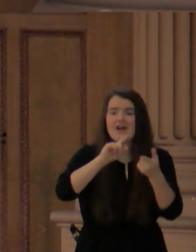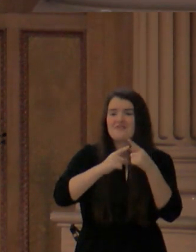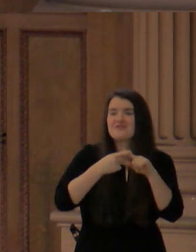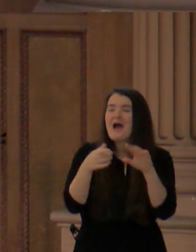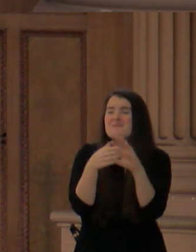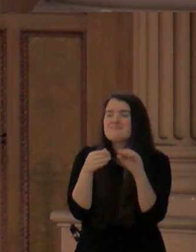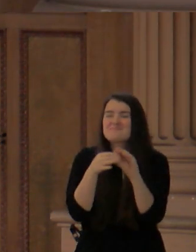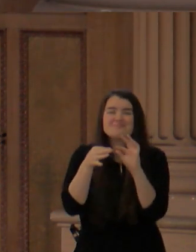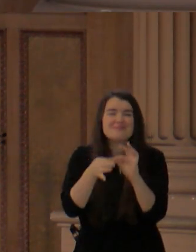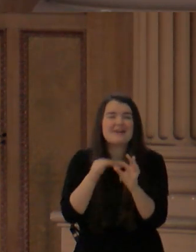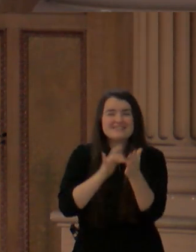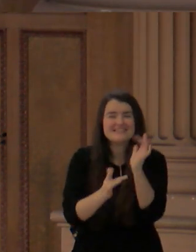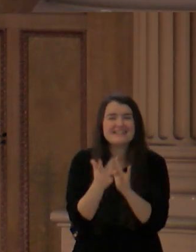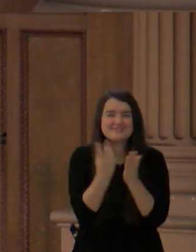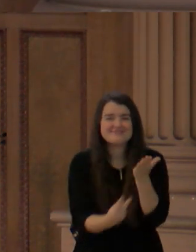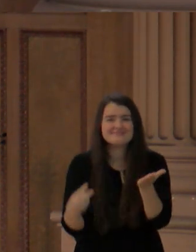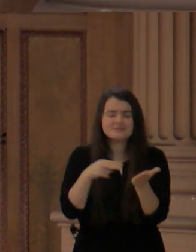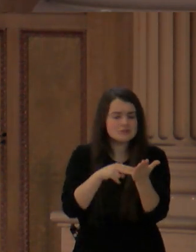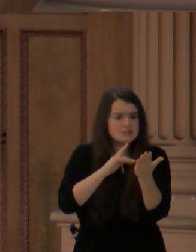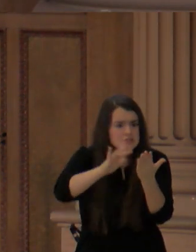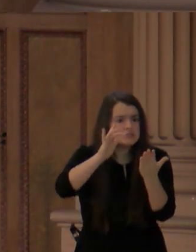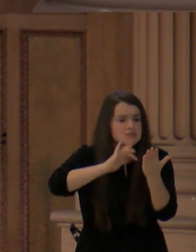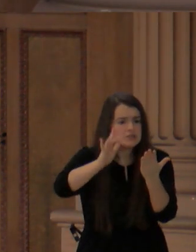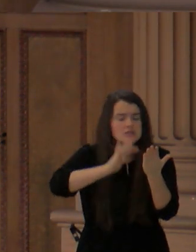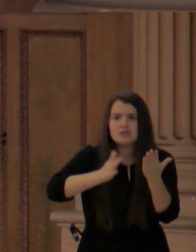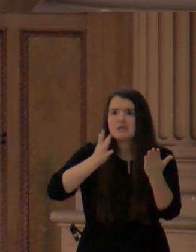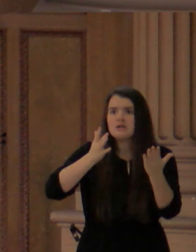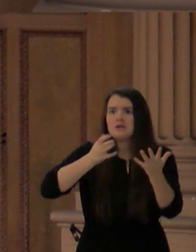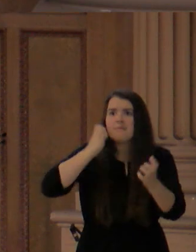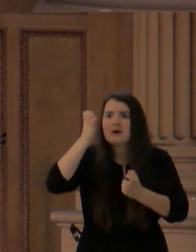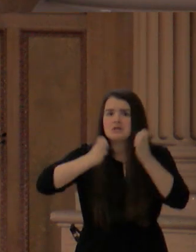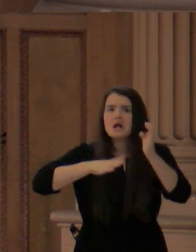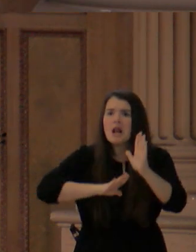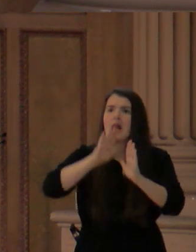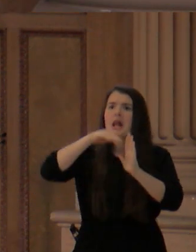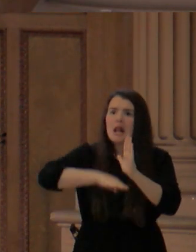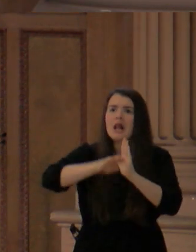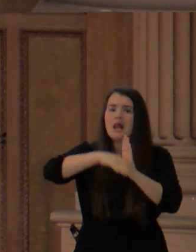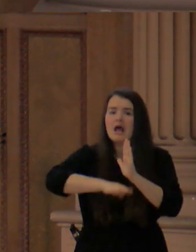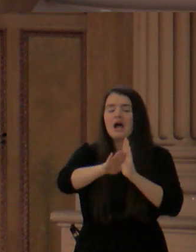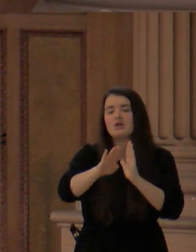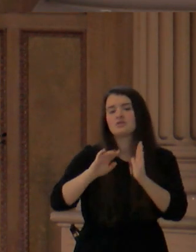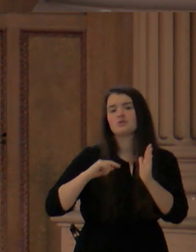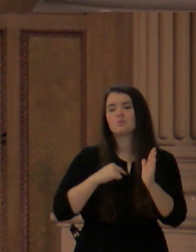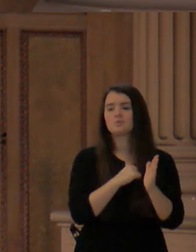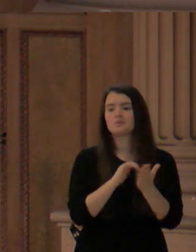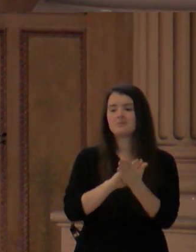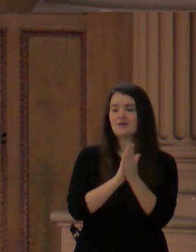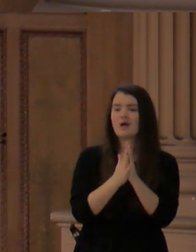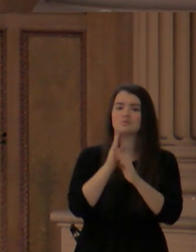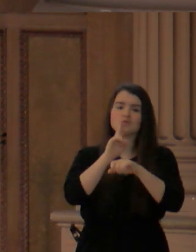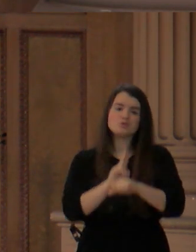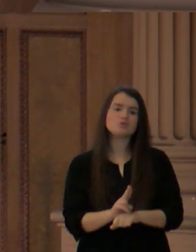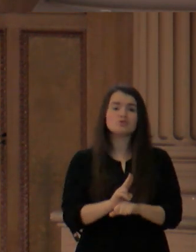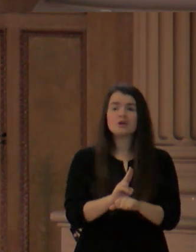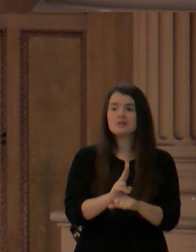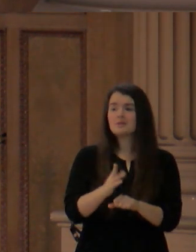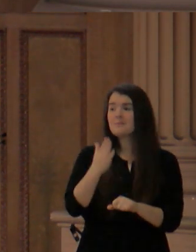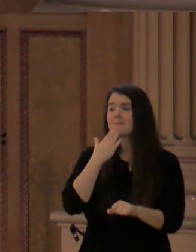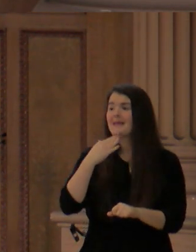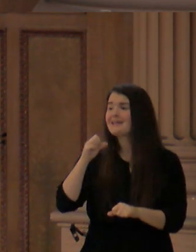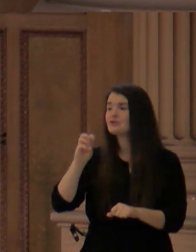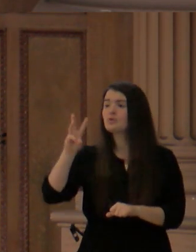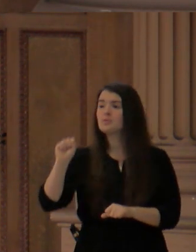with all different weight they're all coming at you at once and we can just get used to hearing the really big news next to really trivial news